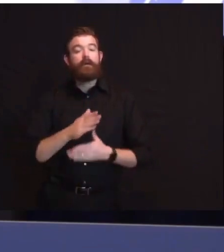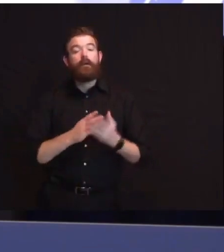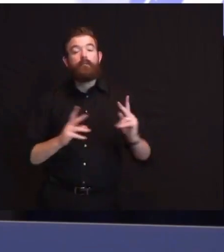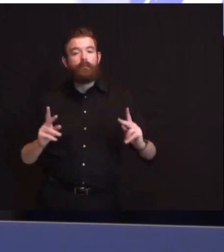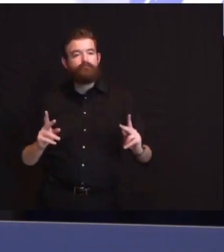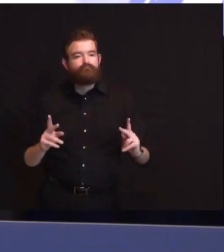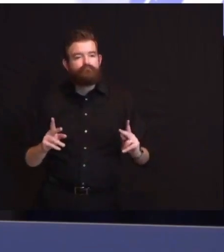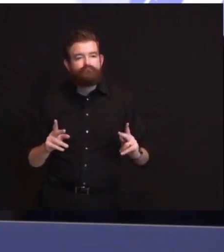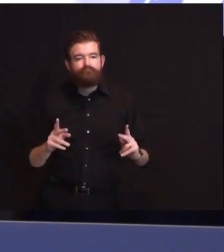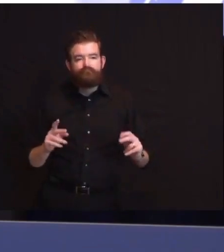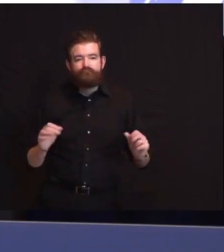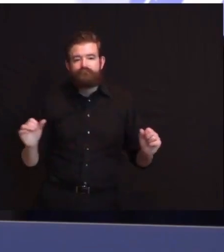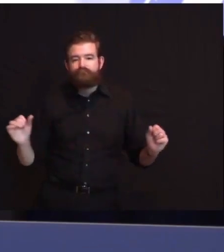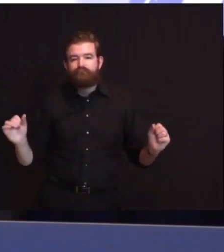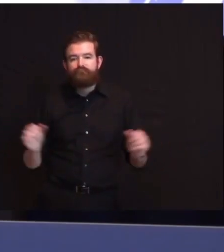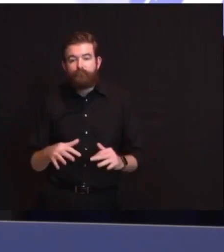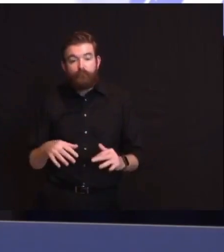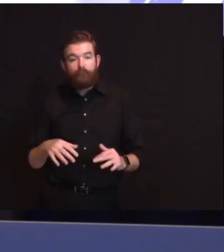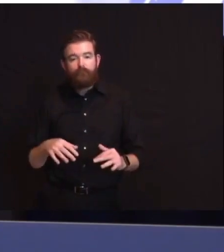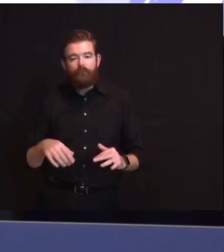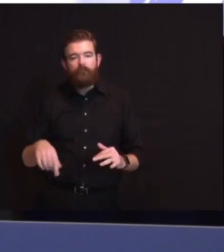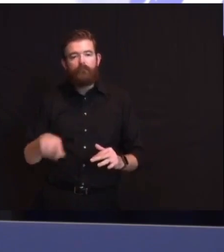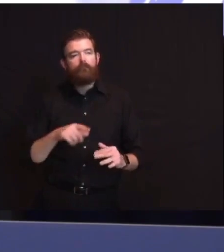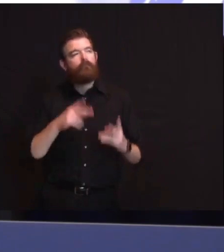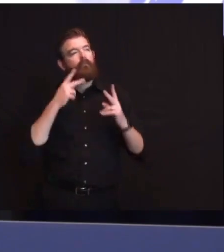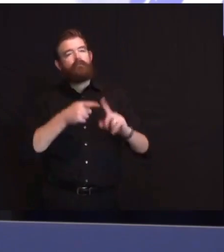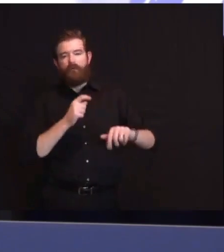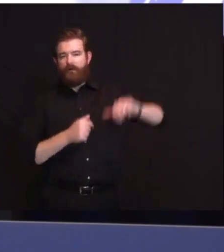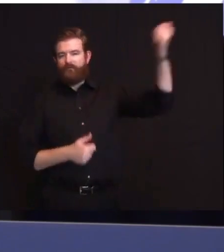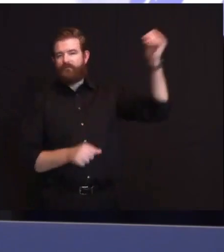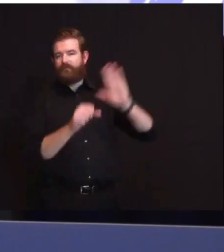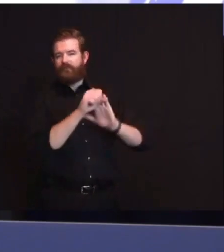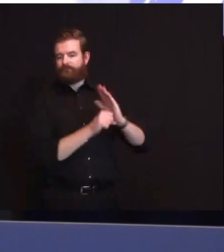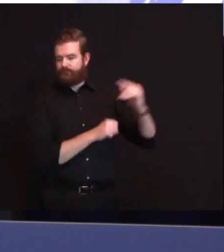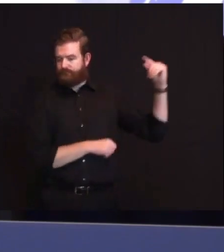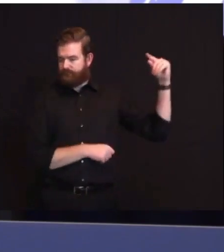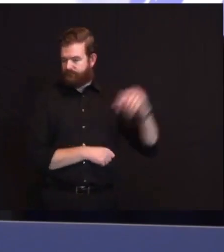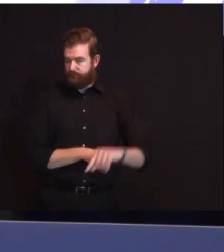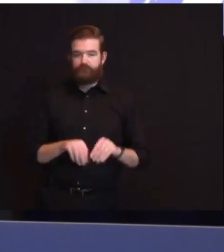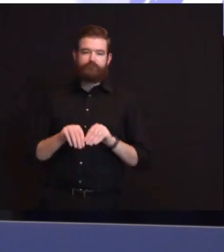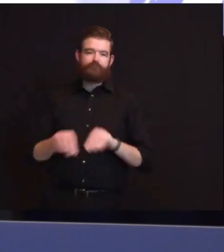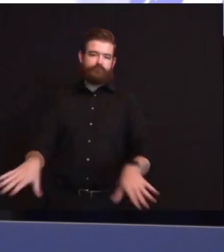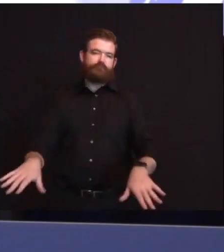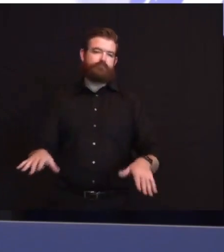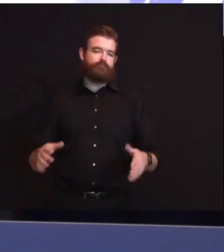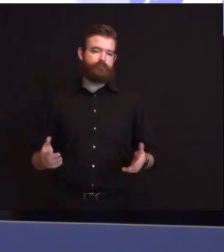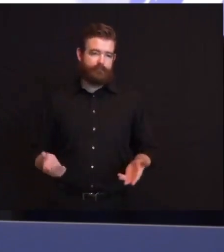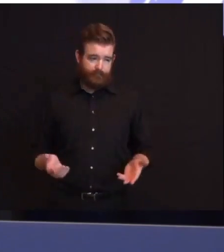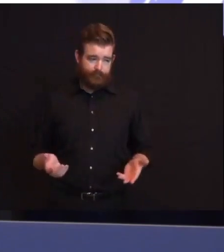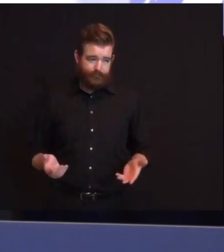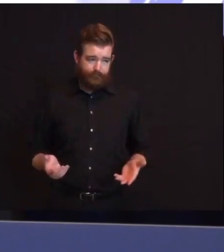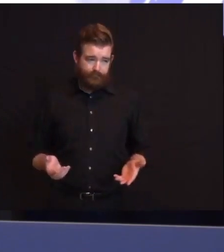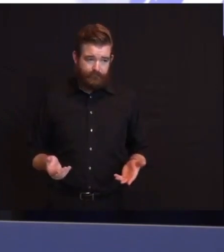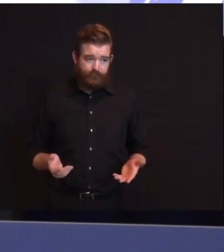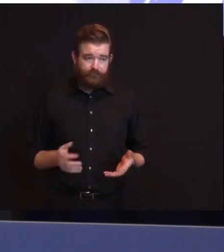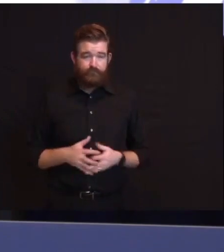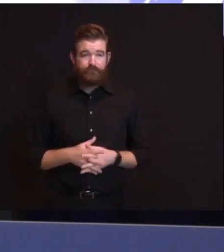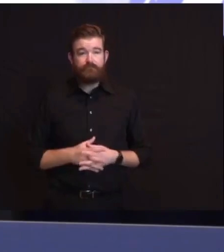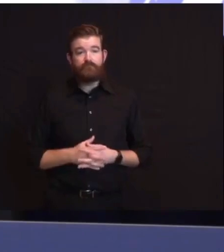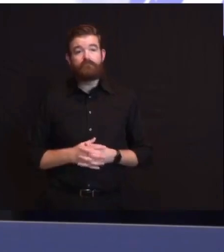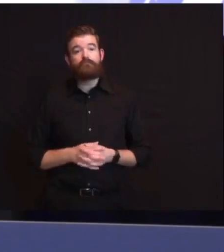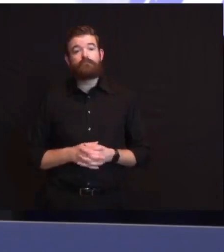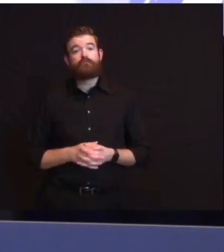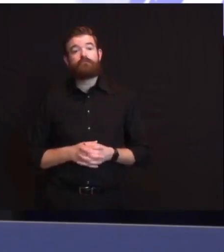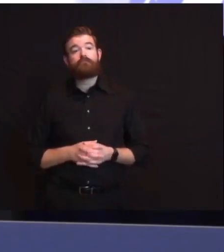of infection and spread among attendees. Consider hosting activities with only people from your